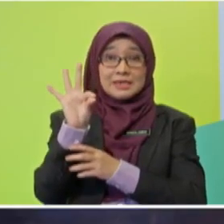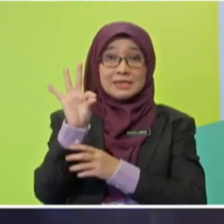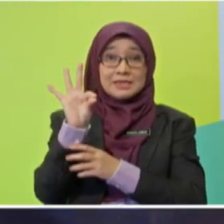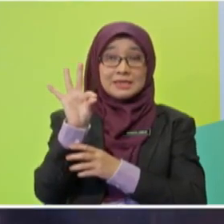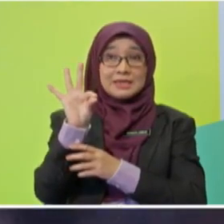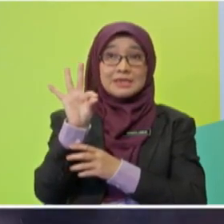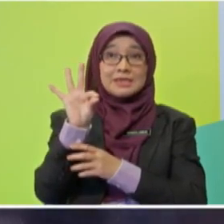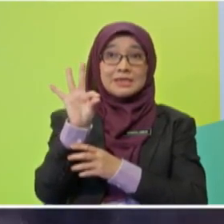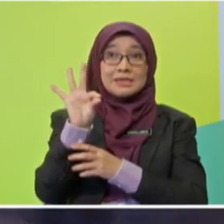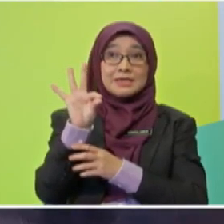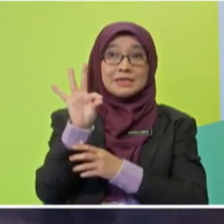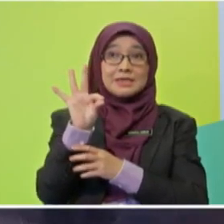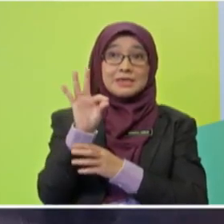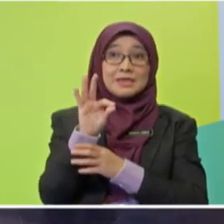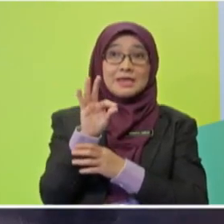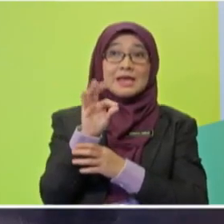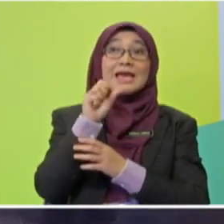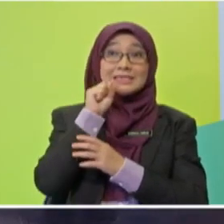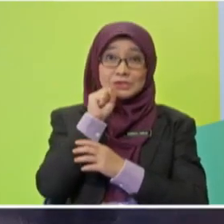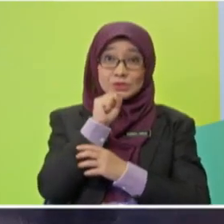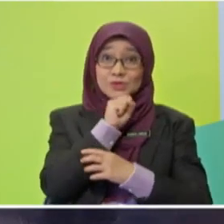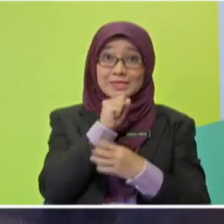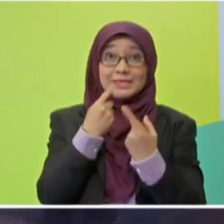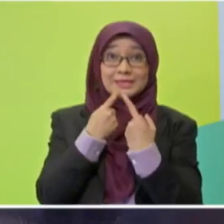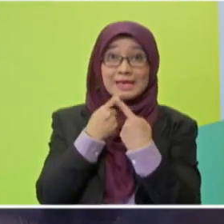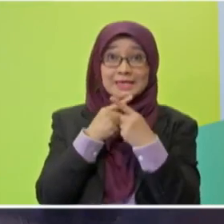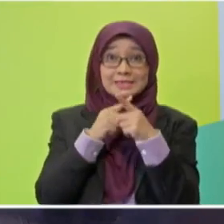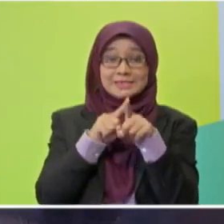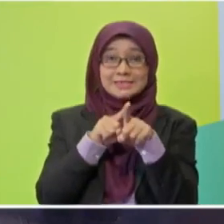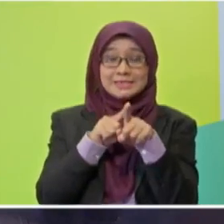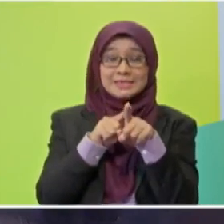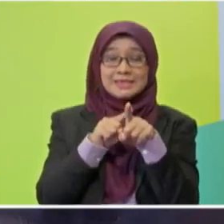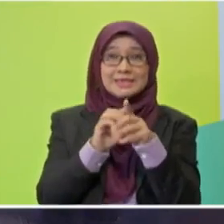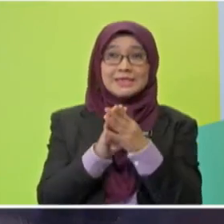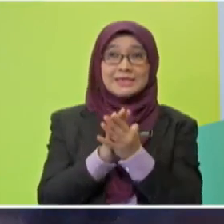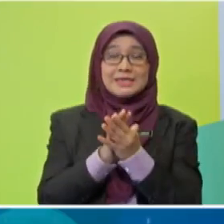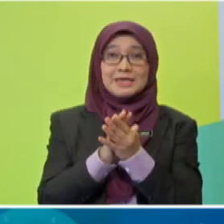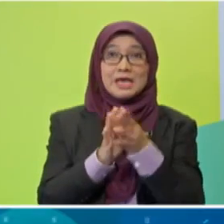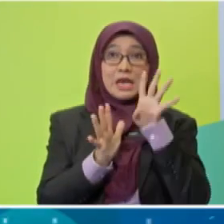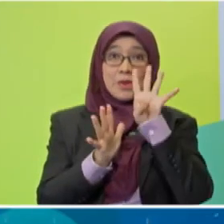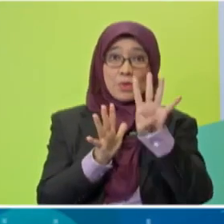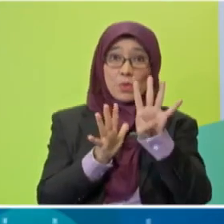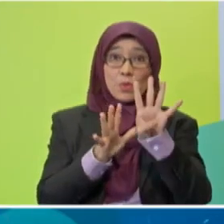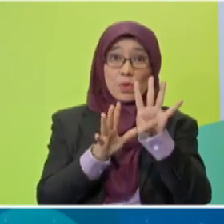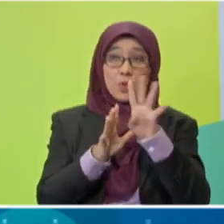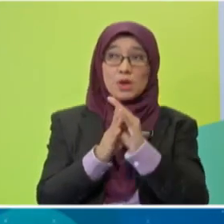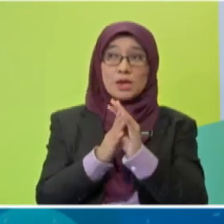47.879. Yeah? Okay, who's that? That was Sri. Okay. So, number 4, 11.2 times by